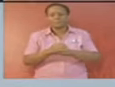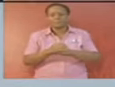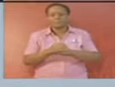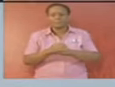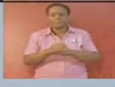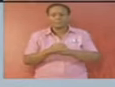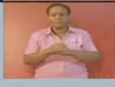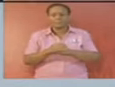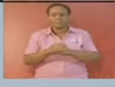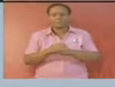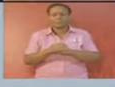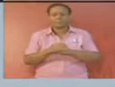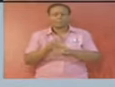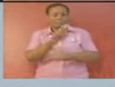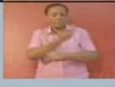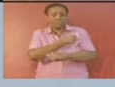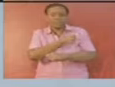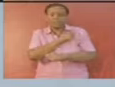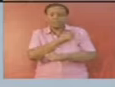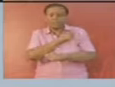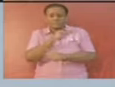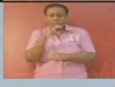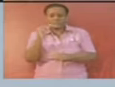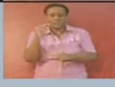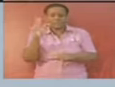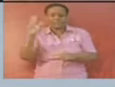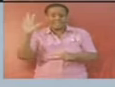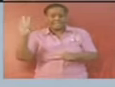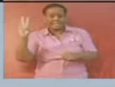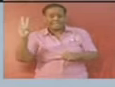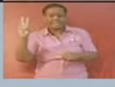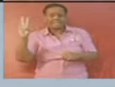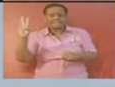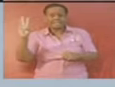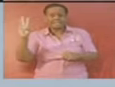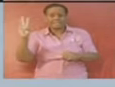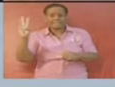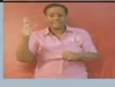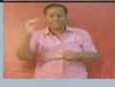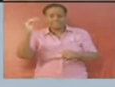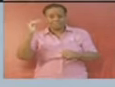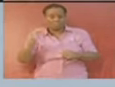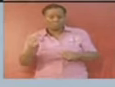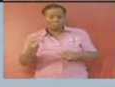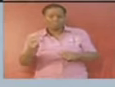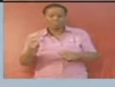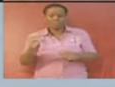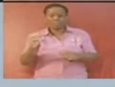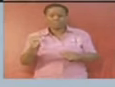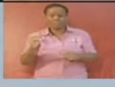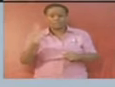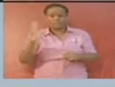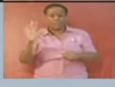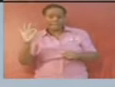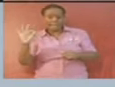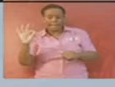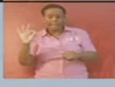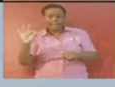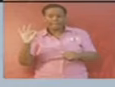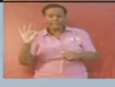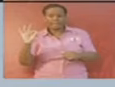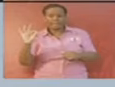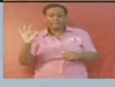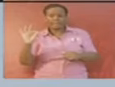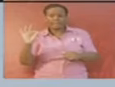of hospitals, 36, step-down facilities, 29, and at the state quarantine facilities, 205.